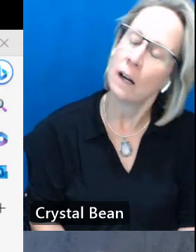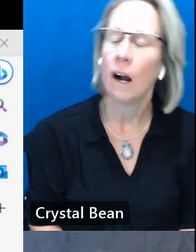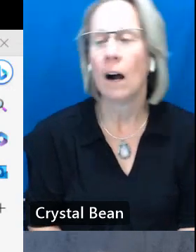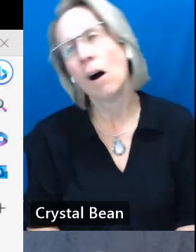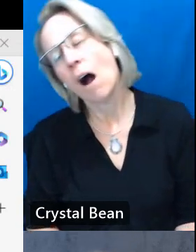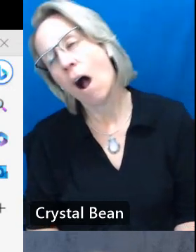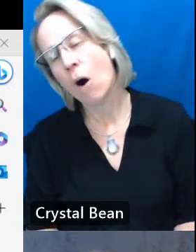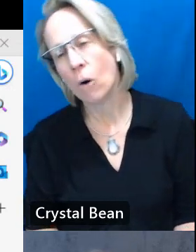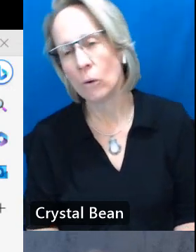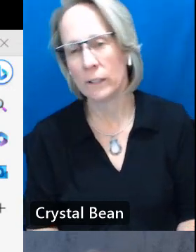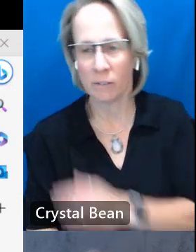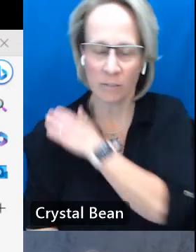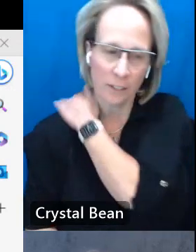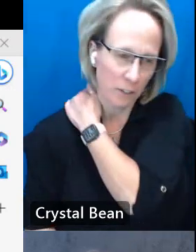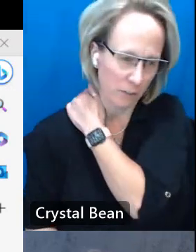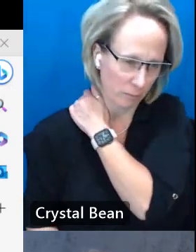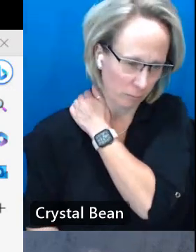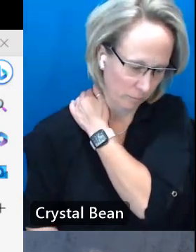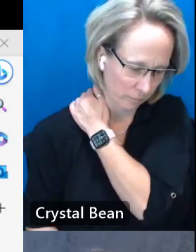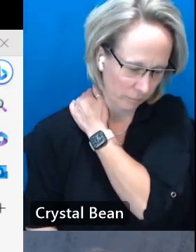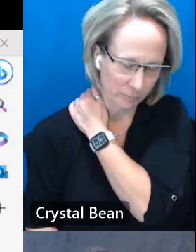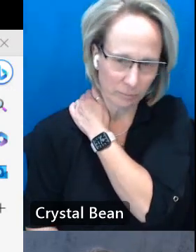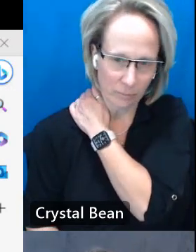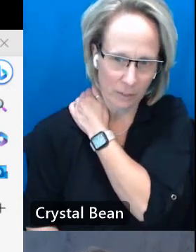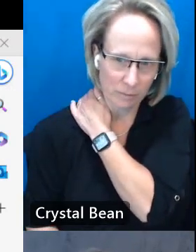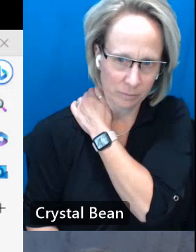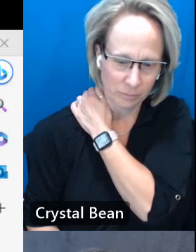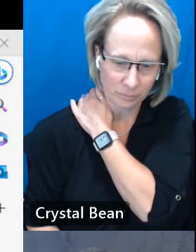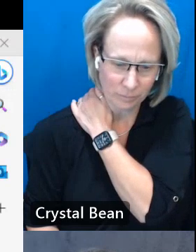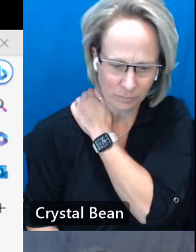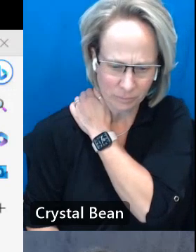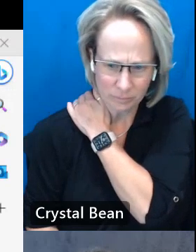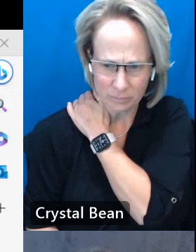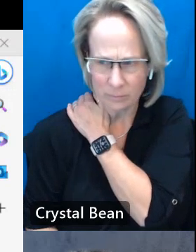Okay, thanks. It's okay. Glad we worked it out.